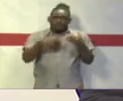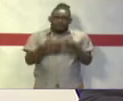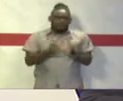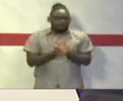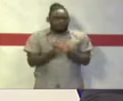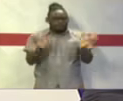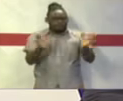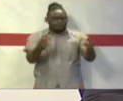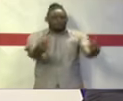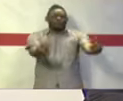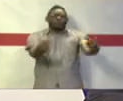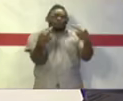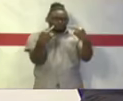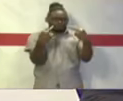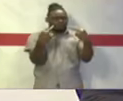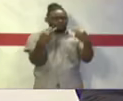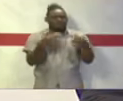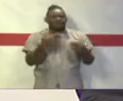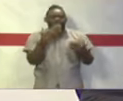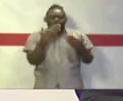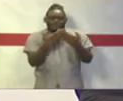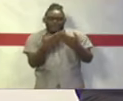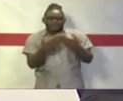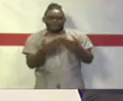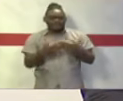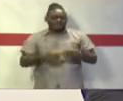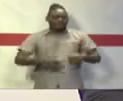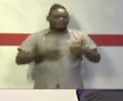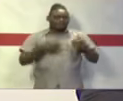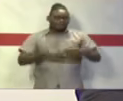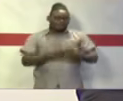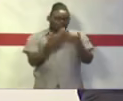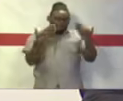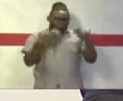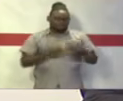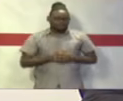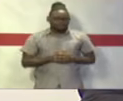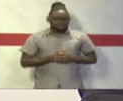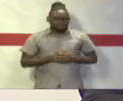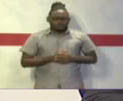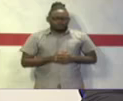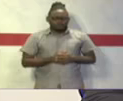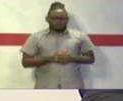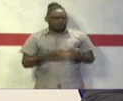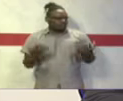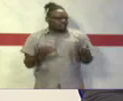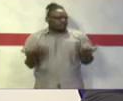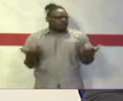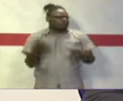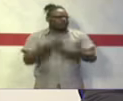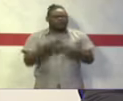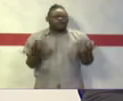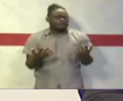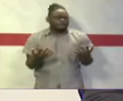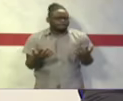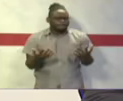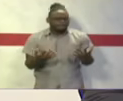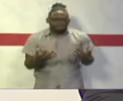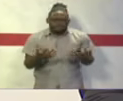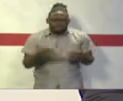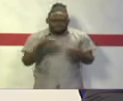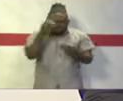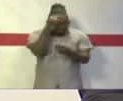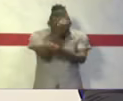listening public. Good morning, everyone. So my task here today really is to educate the public for in terms